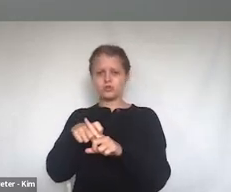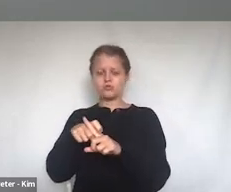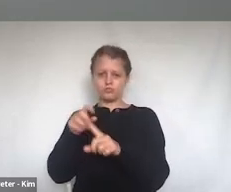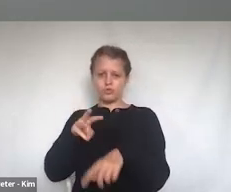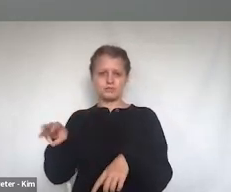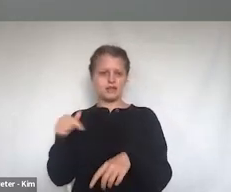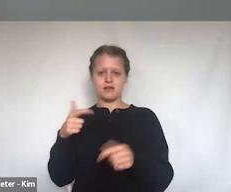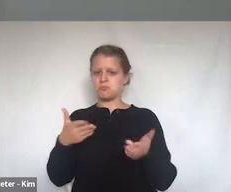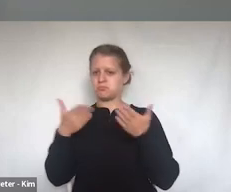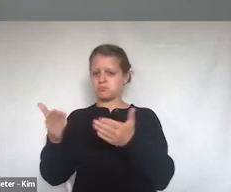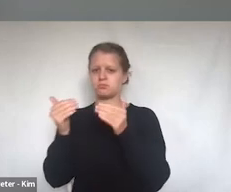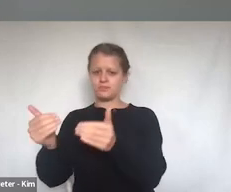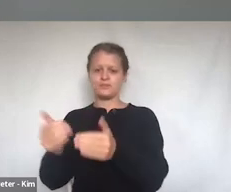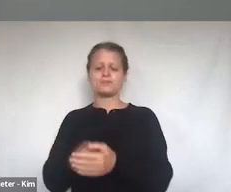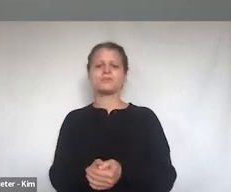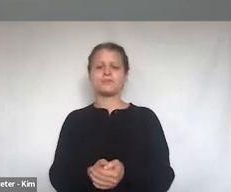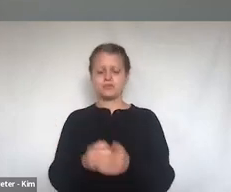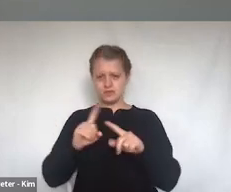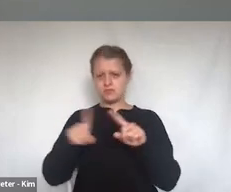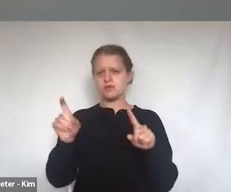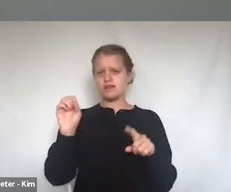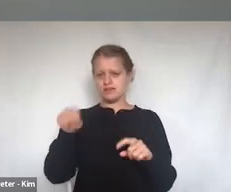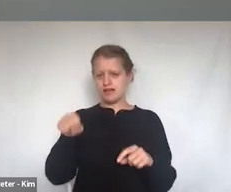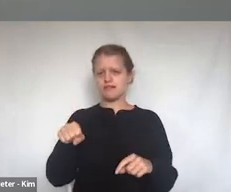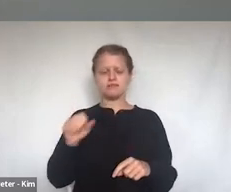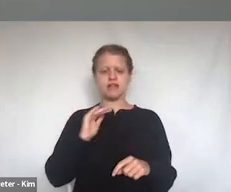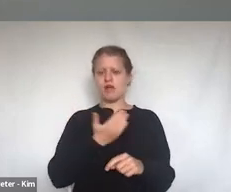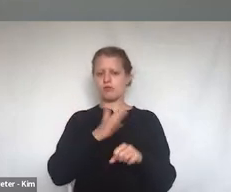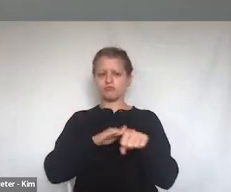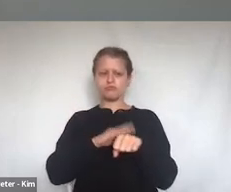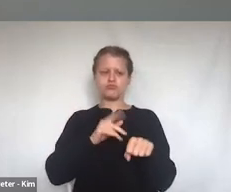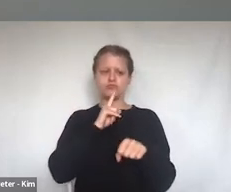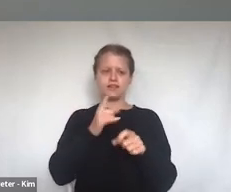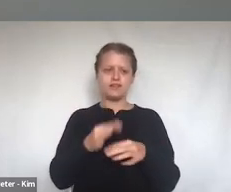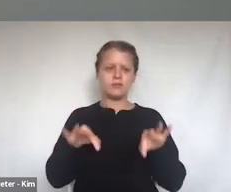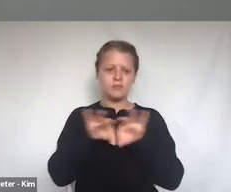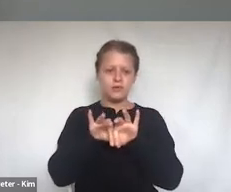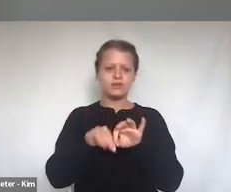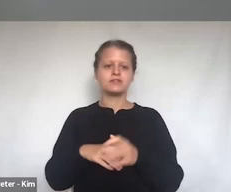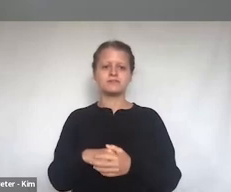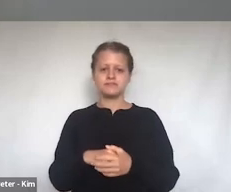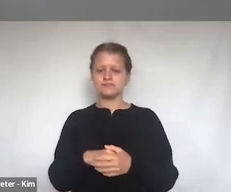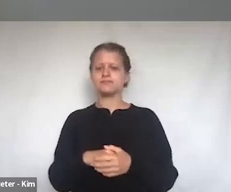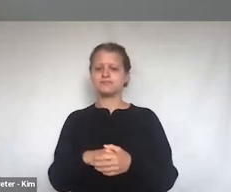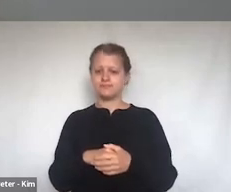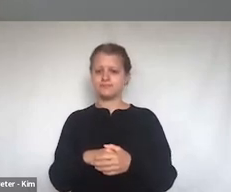the space. But yeah, we definitely want to keep our pets safe, and we want to keep people safe so they will